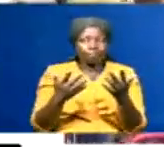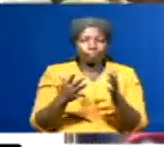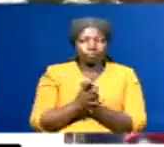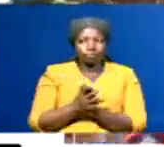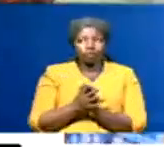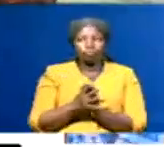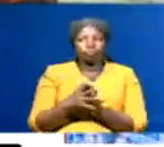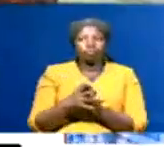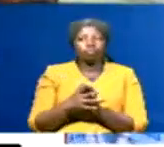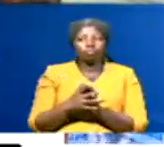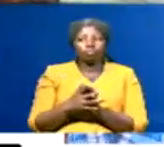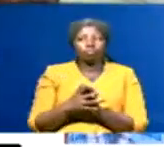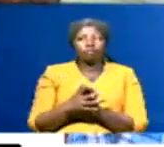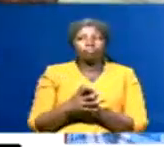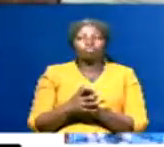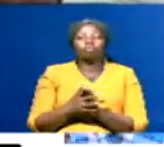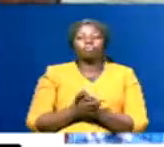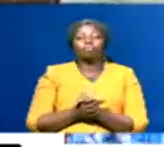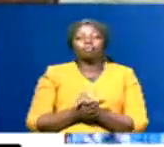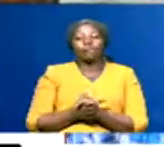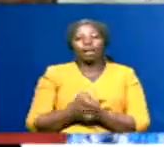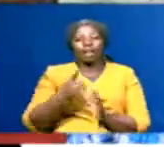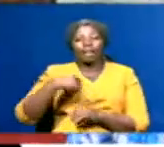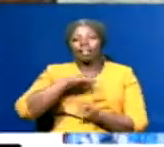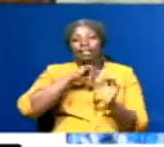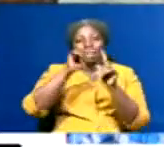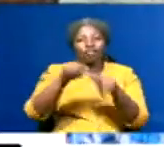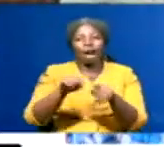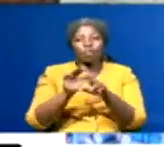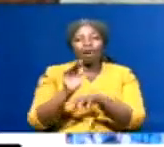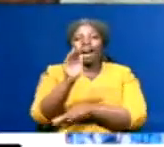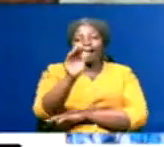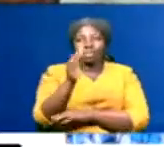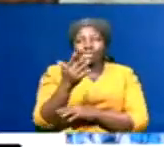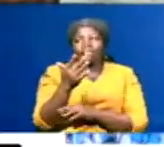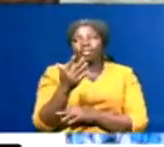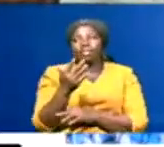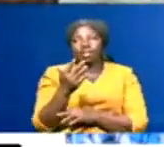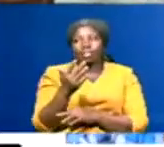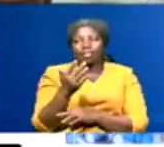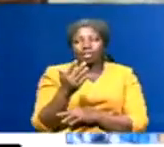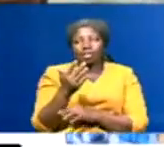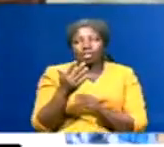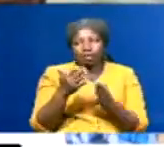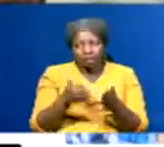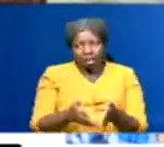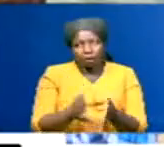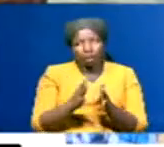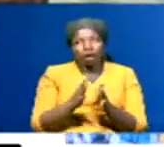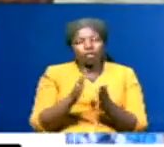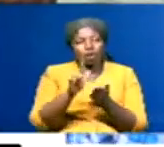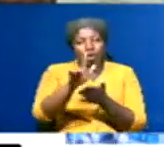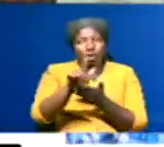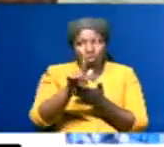Yanaelekea wapi? Na sisi tumekuja kuwaomba njia ya kujiondolea janga ambalo tuko nalo ni kusikia